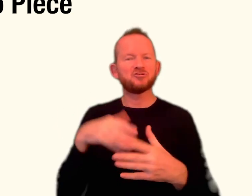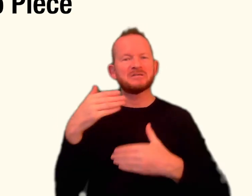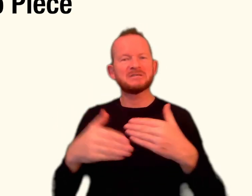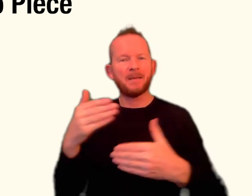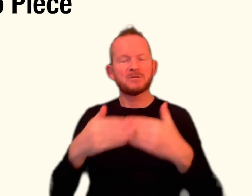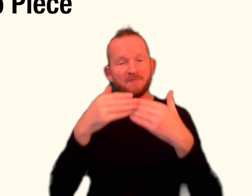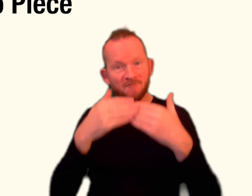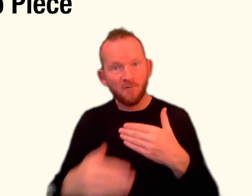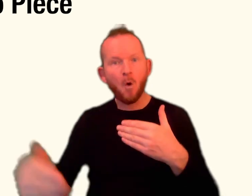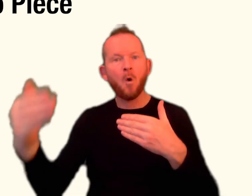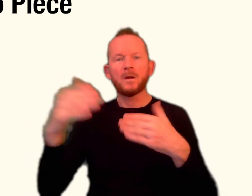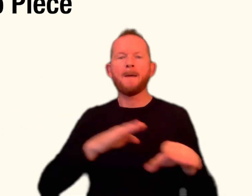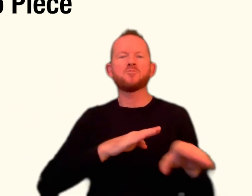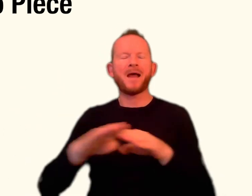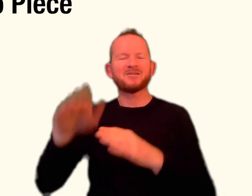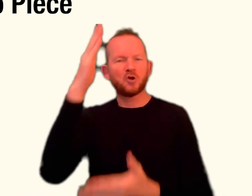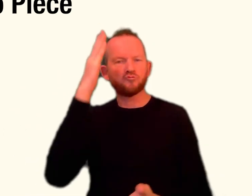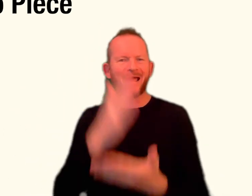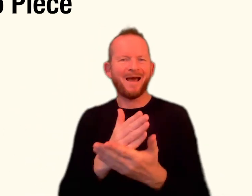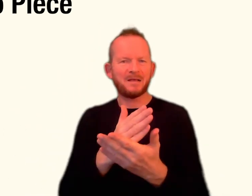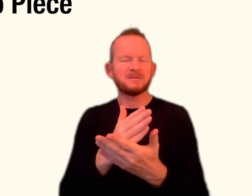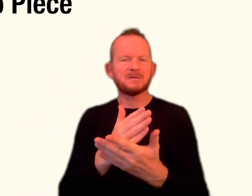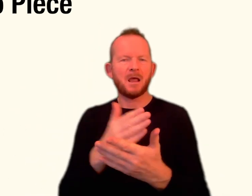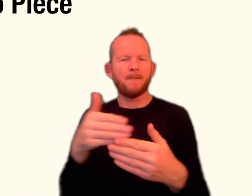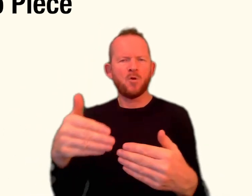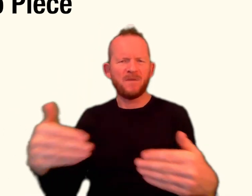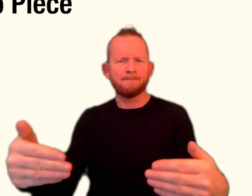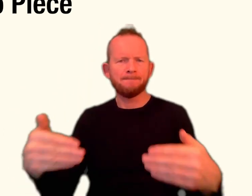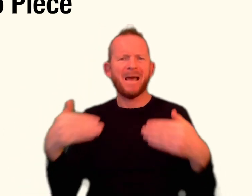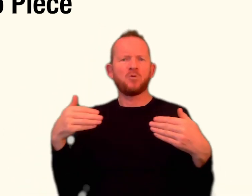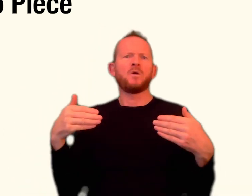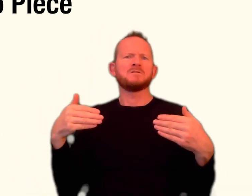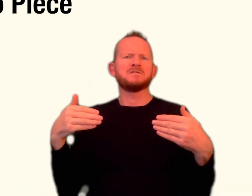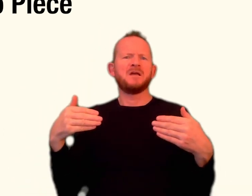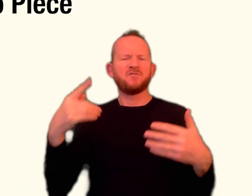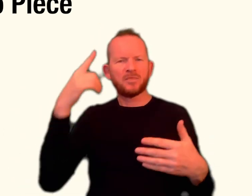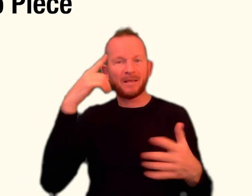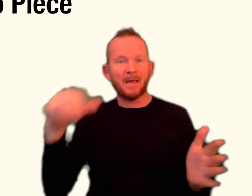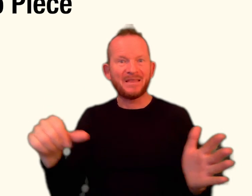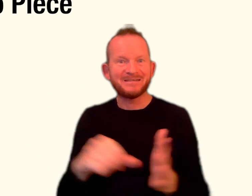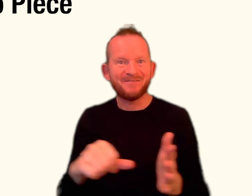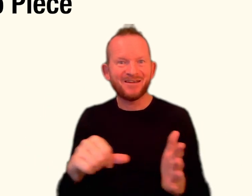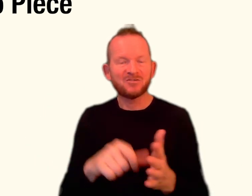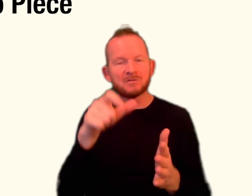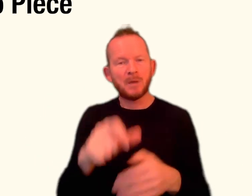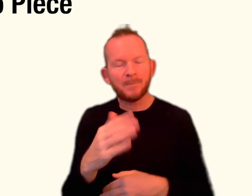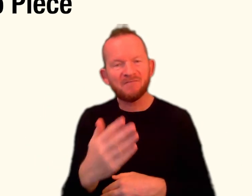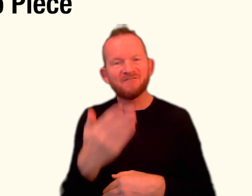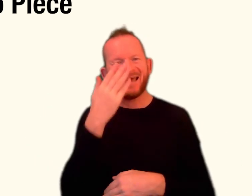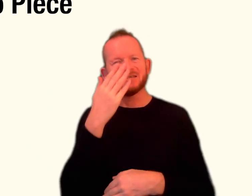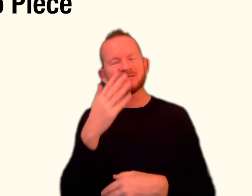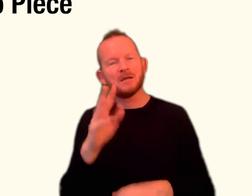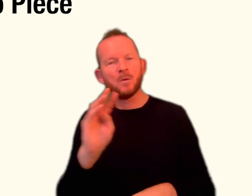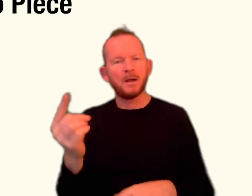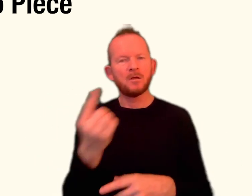forward, the practical realities are almost moving backwards. If you think about the difficulties that people face when it comes